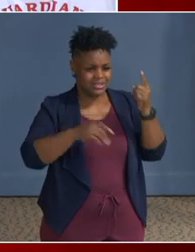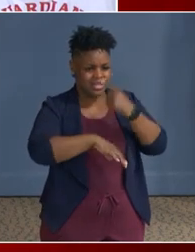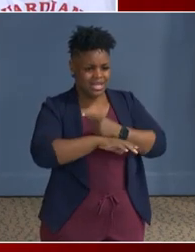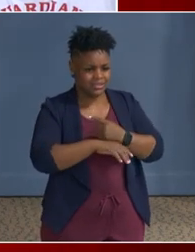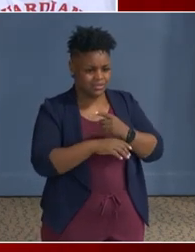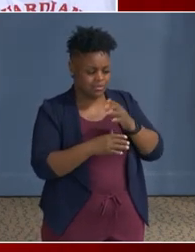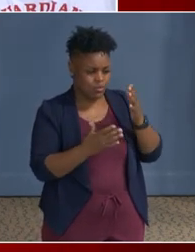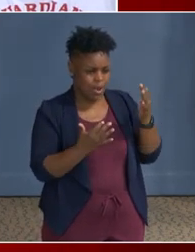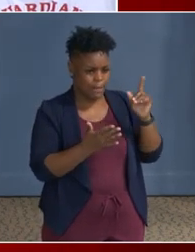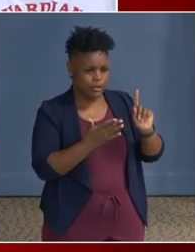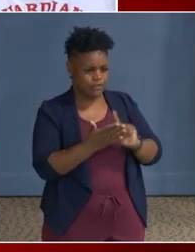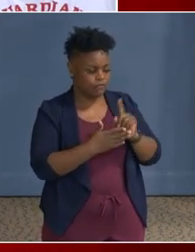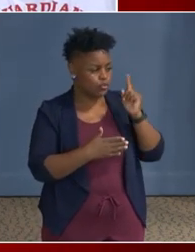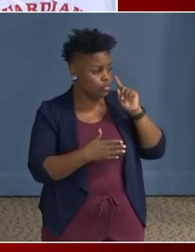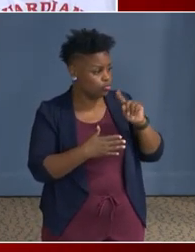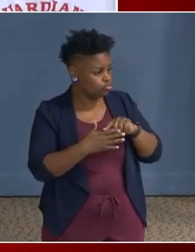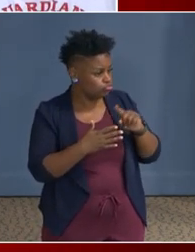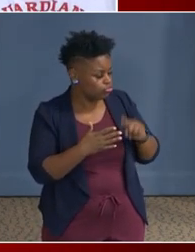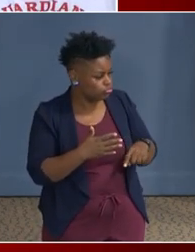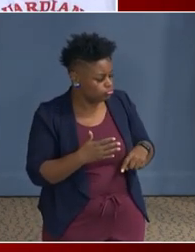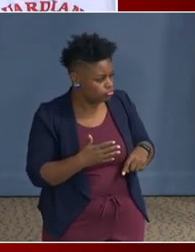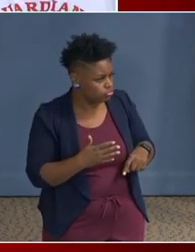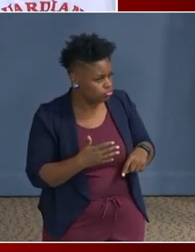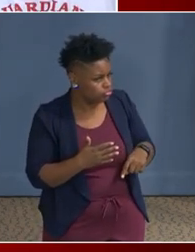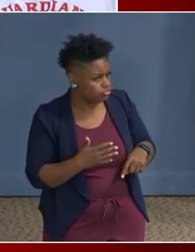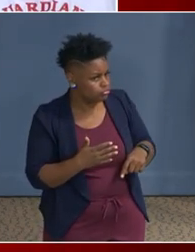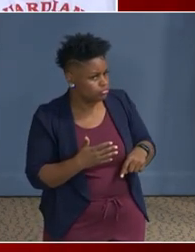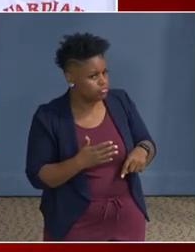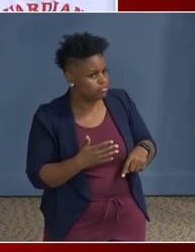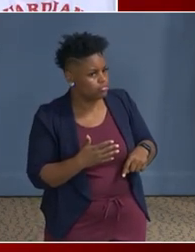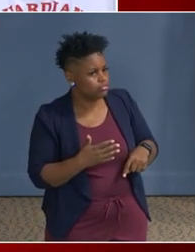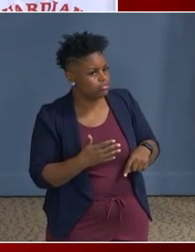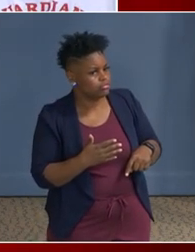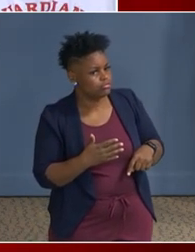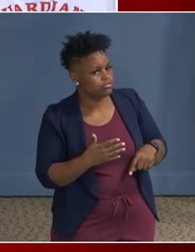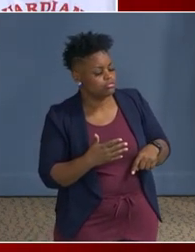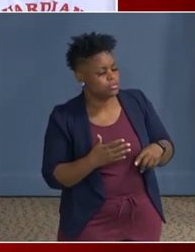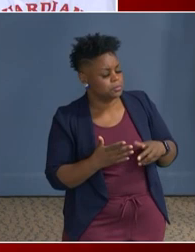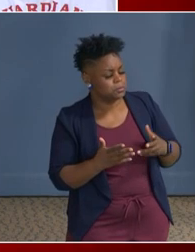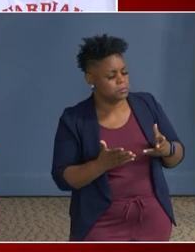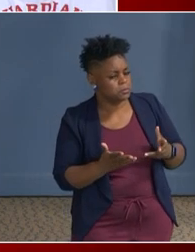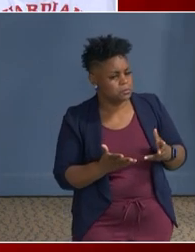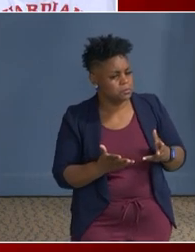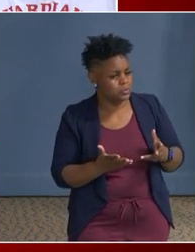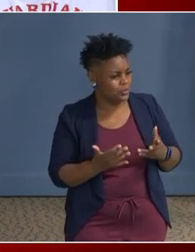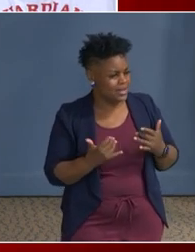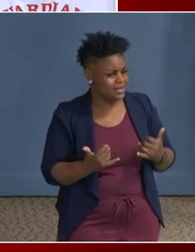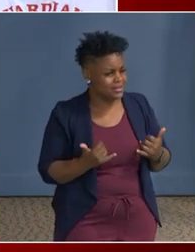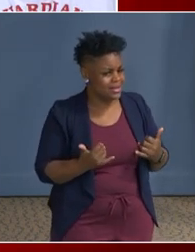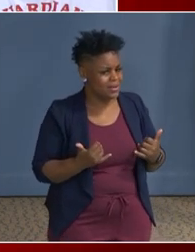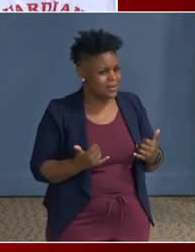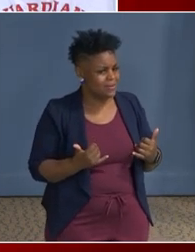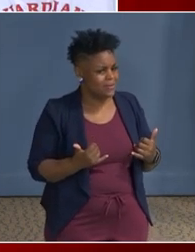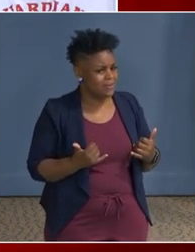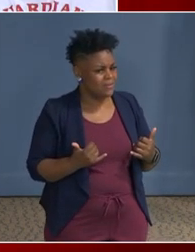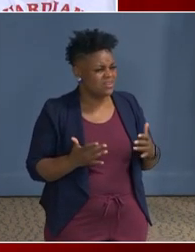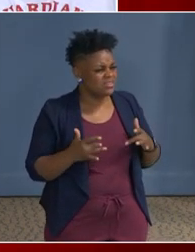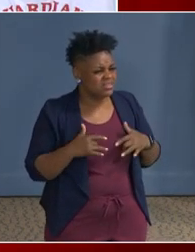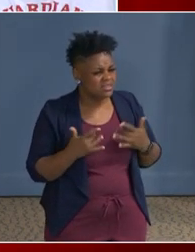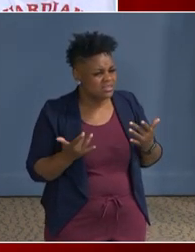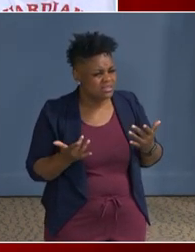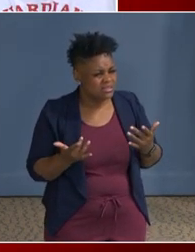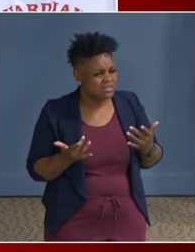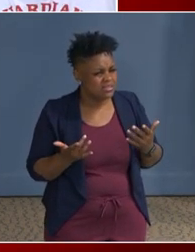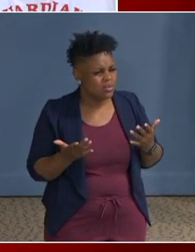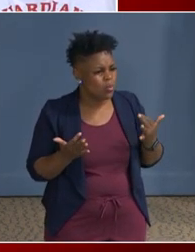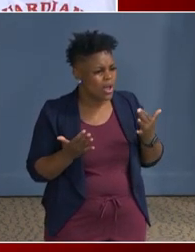What does the data show about what the wait time for getting test results back are? And is that a significant problem? Well, it's one